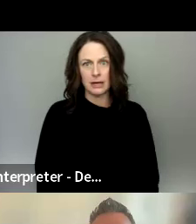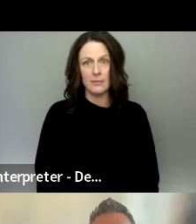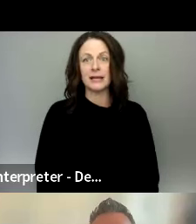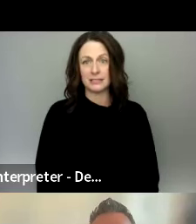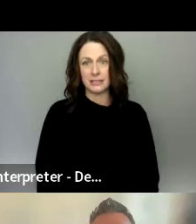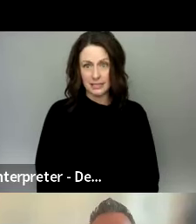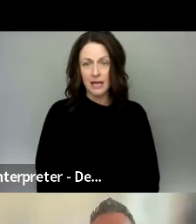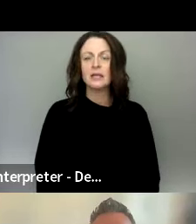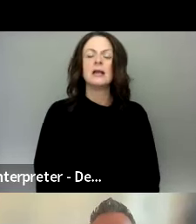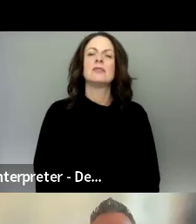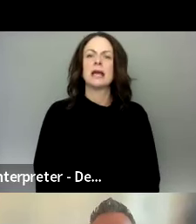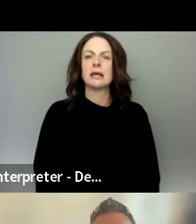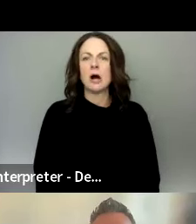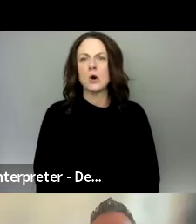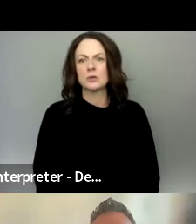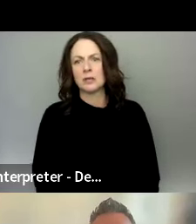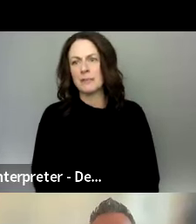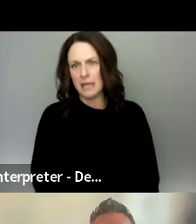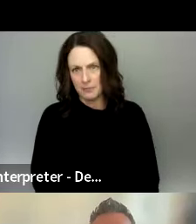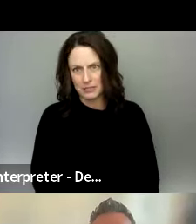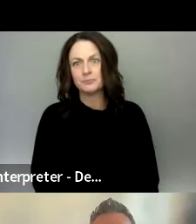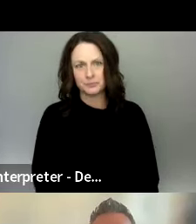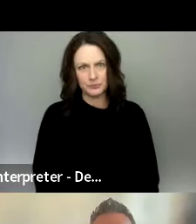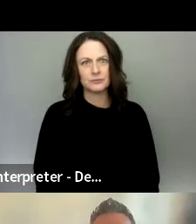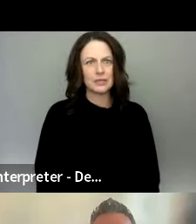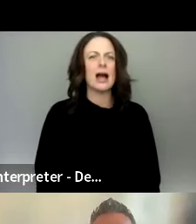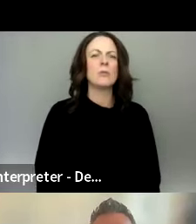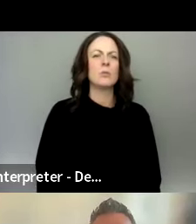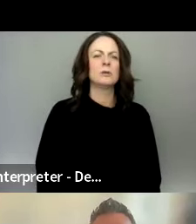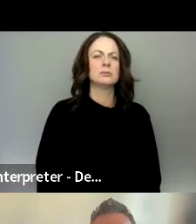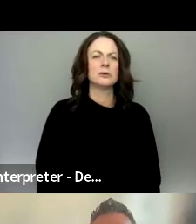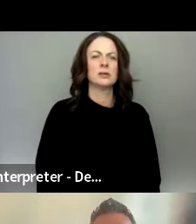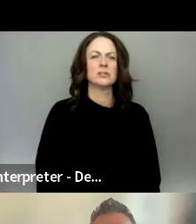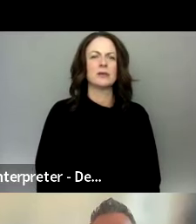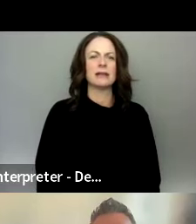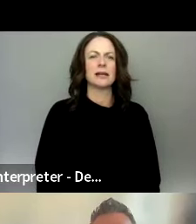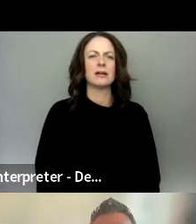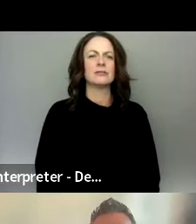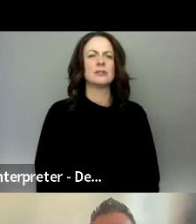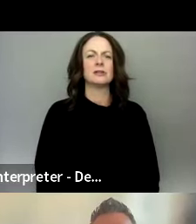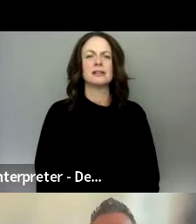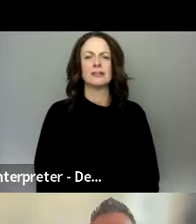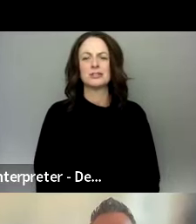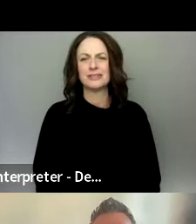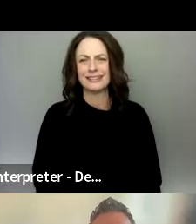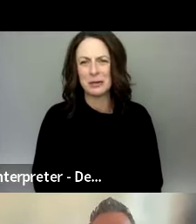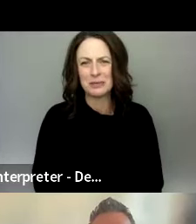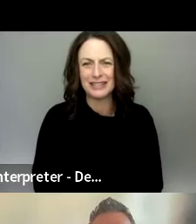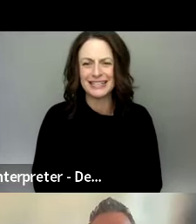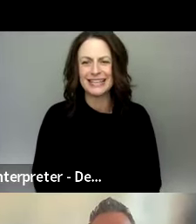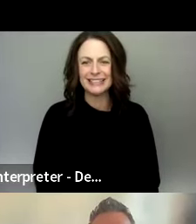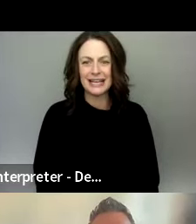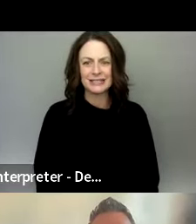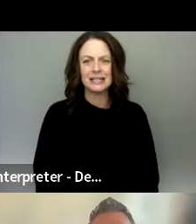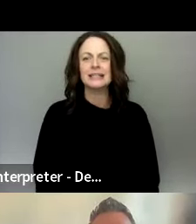and Anastasia. They host meetups. Yeah, well, you can join that later. You can definitely join that later,